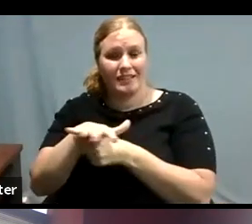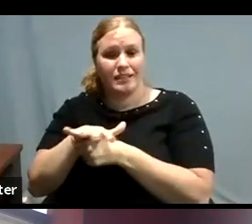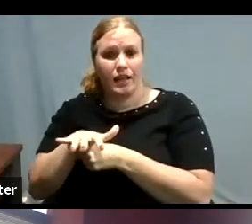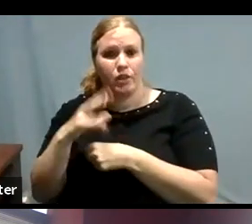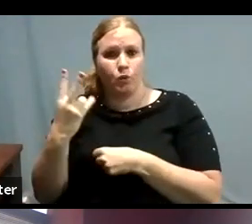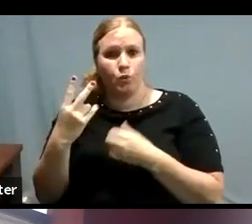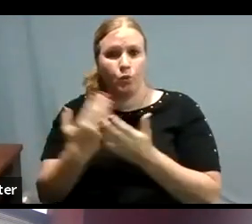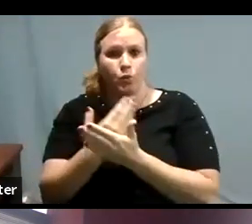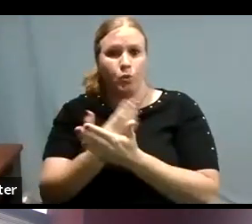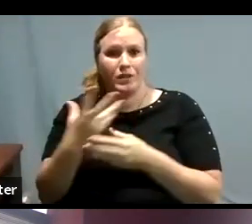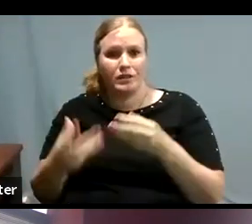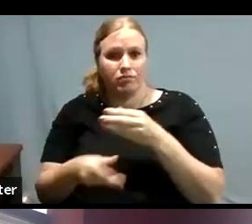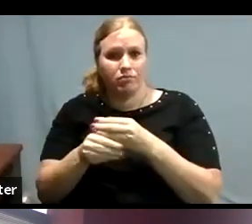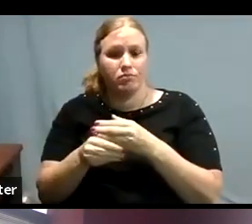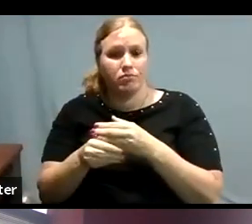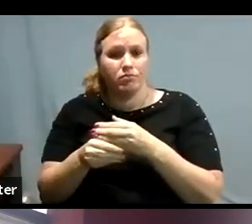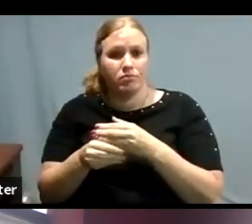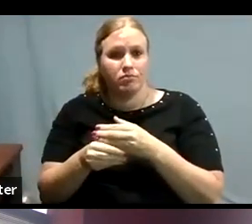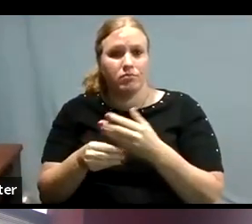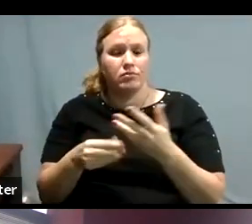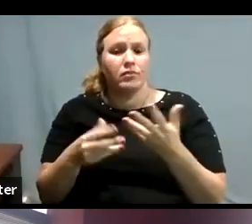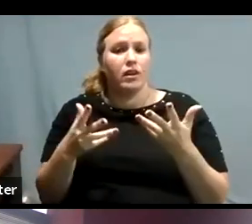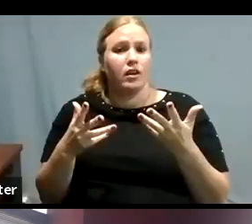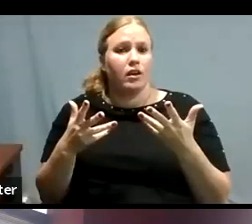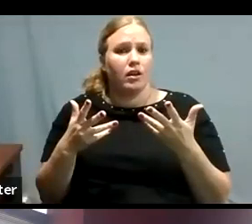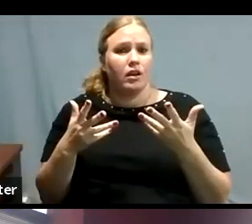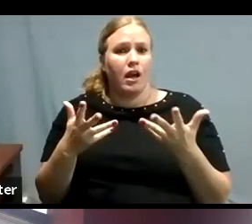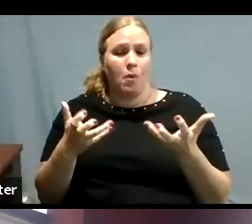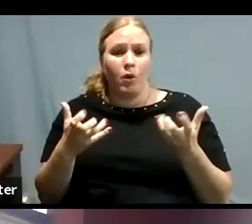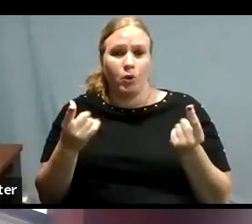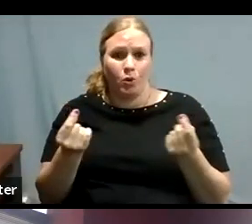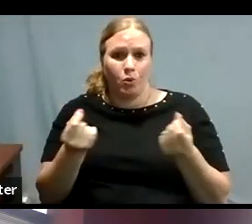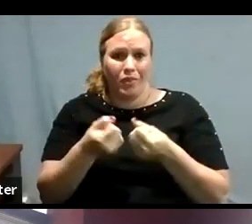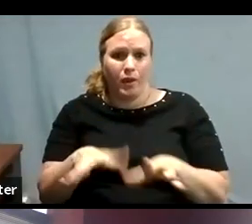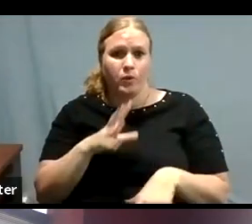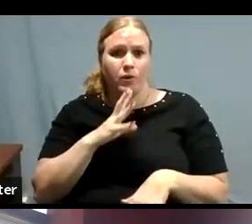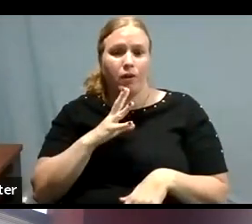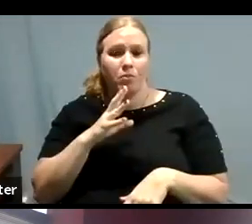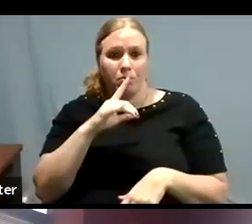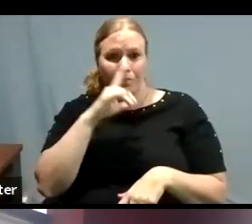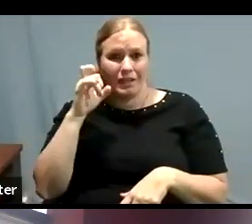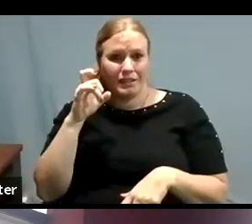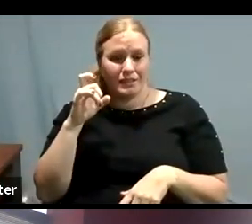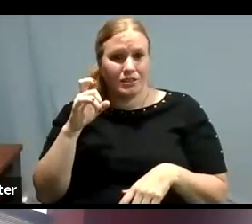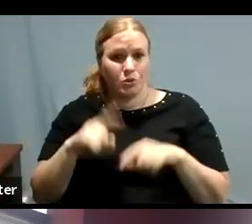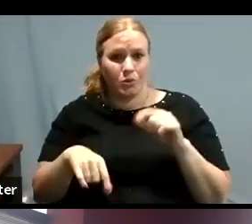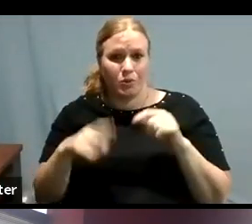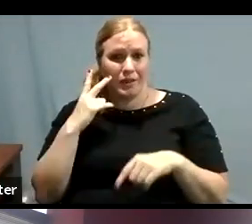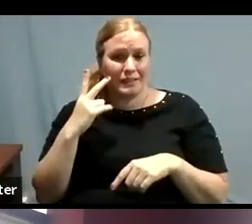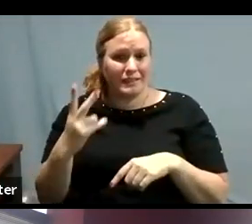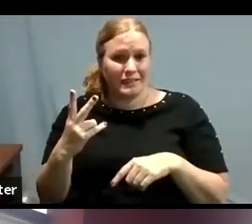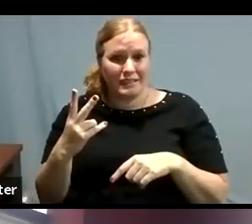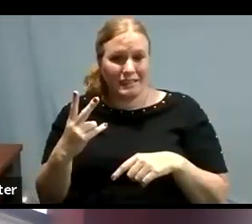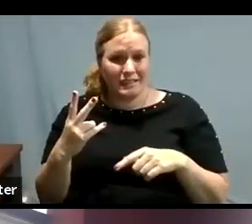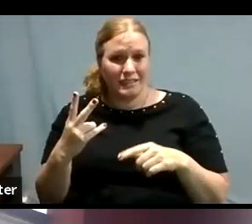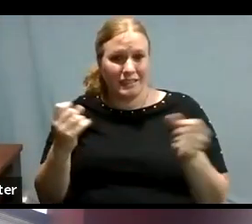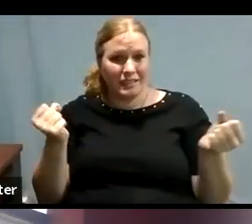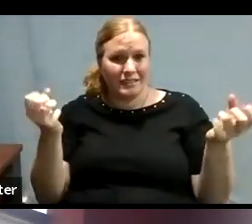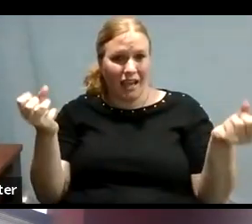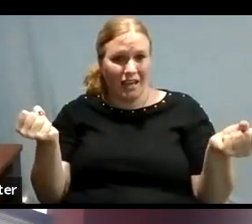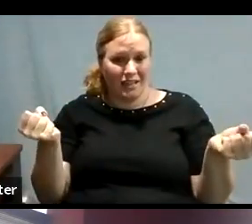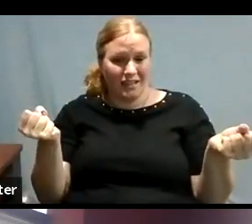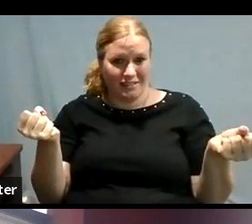sites. I want to do this without talking because I guess you can't see the signing